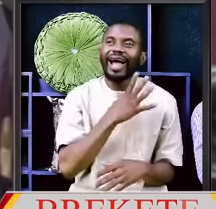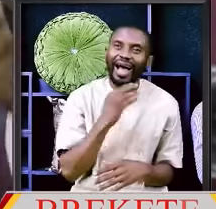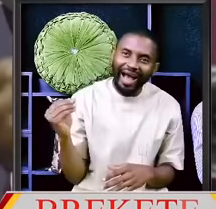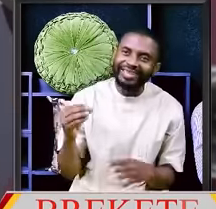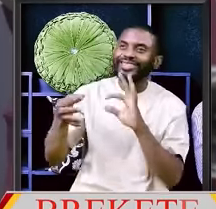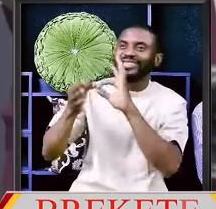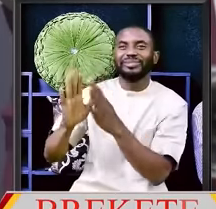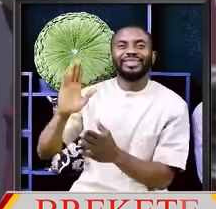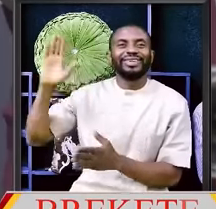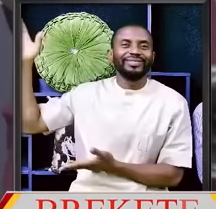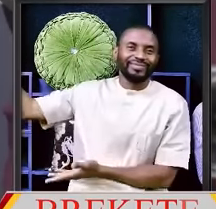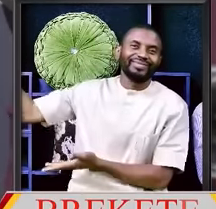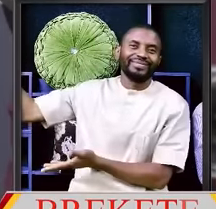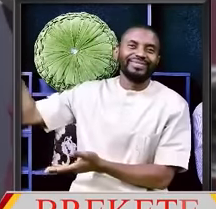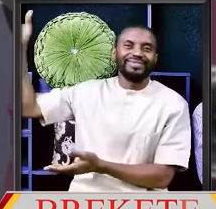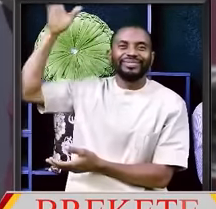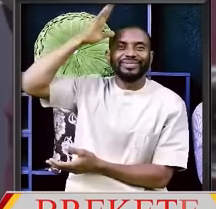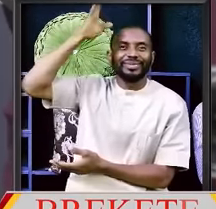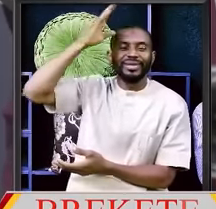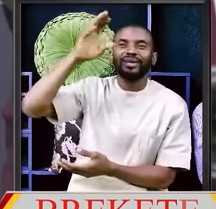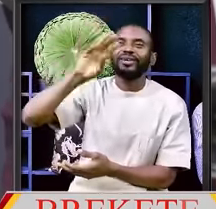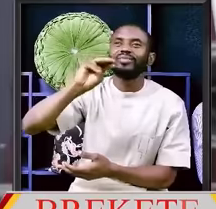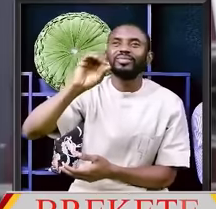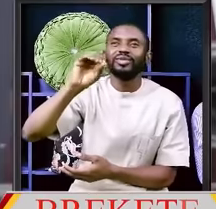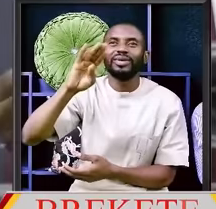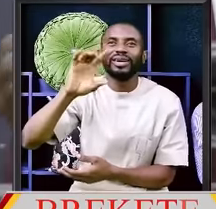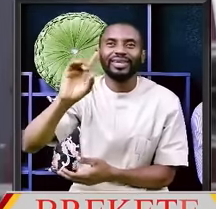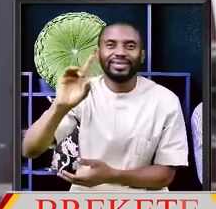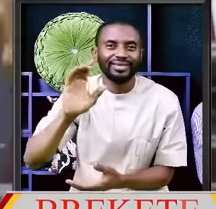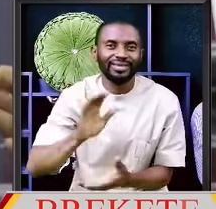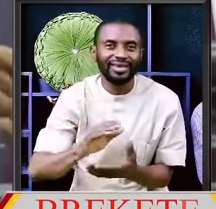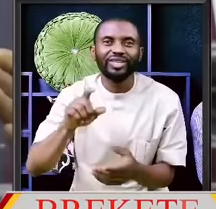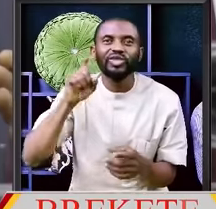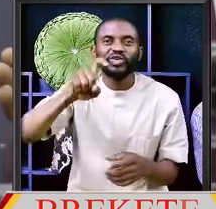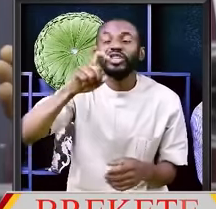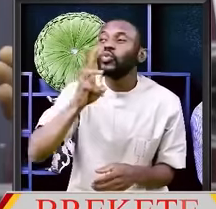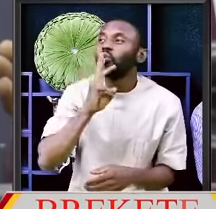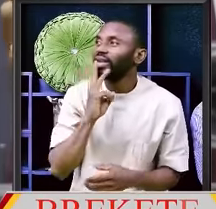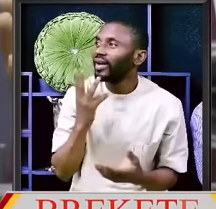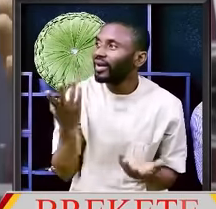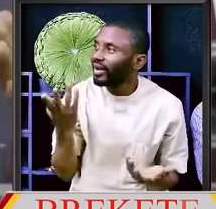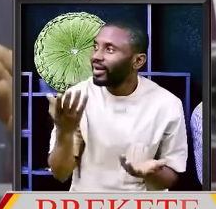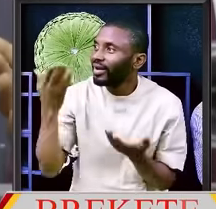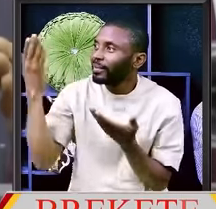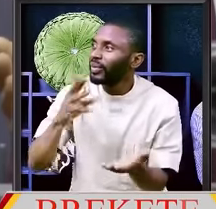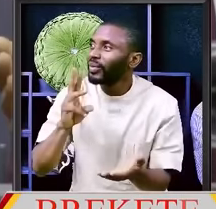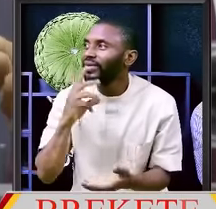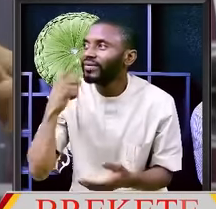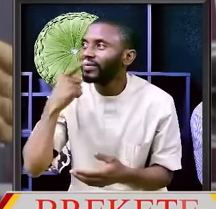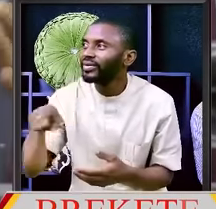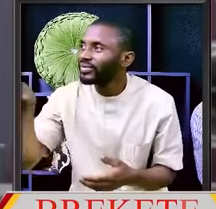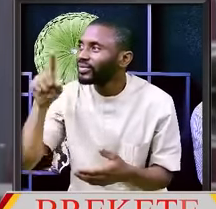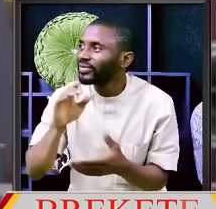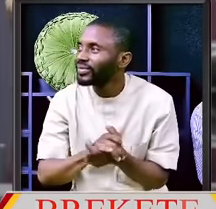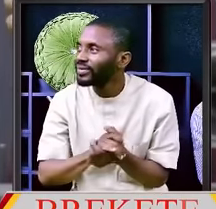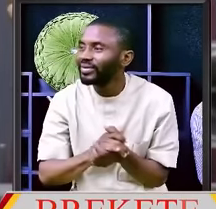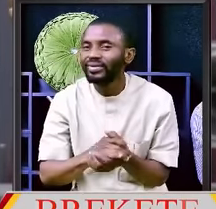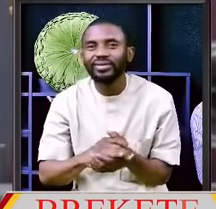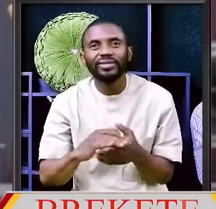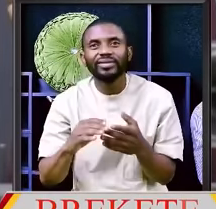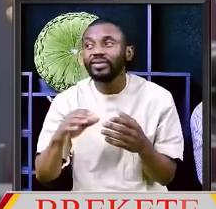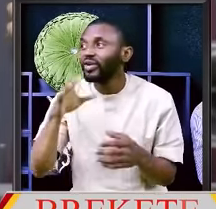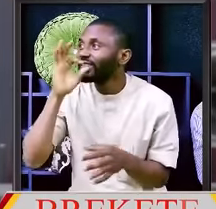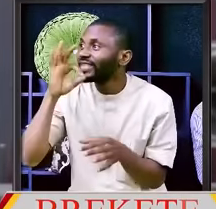And then interpreter. Baba Mohbad, yeah. You need water. May them bring water for no, you. No, sir. You go